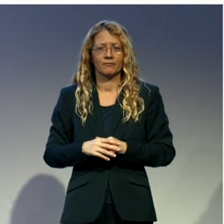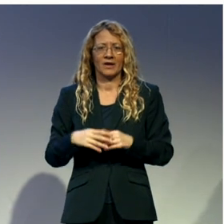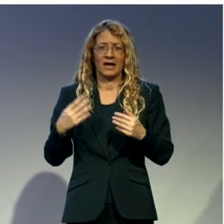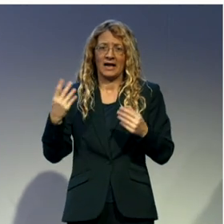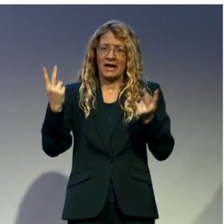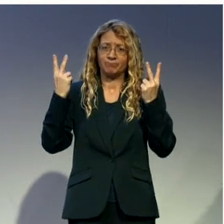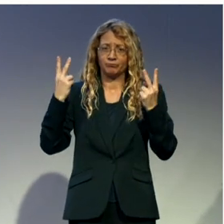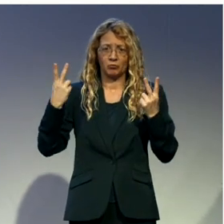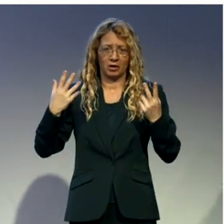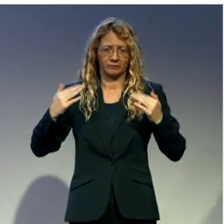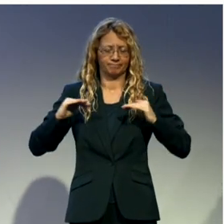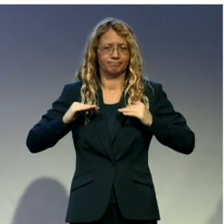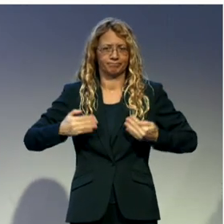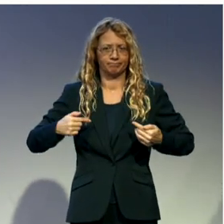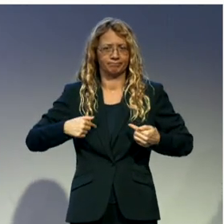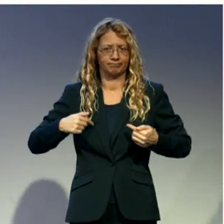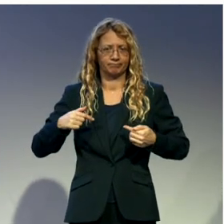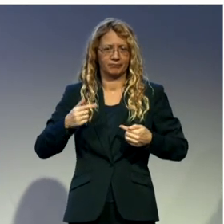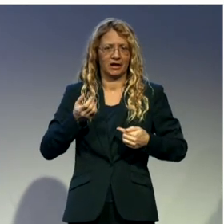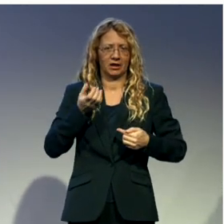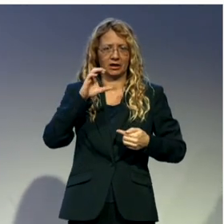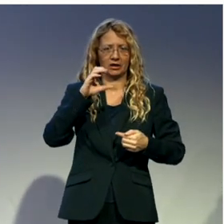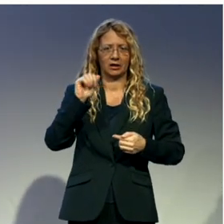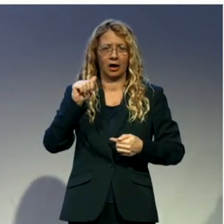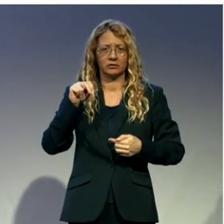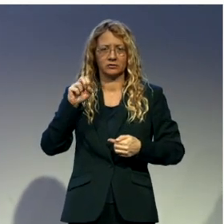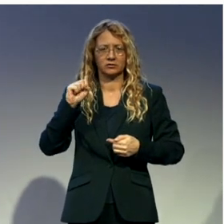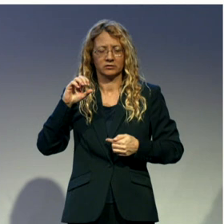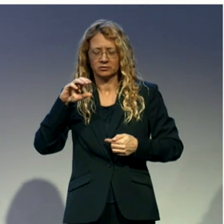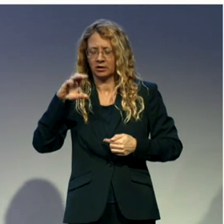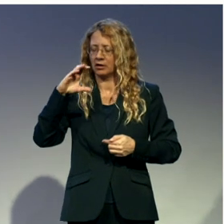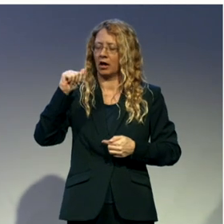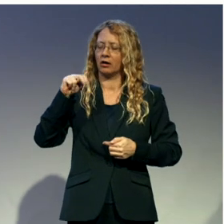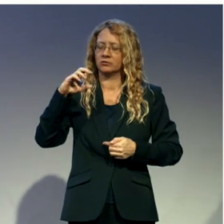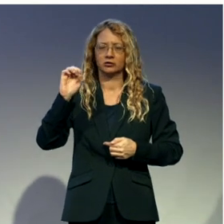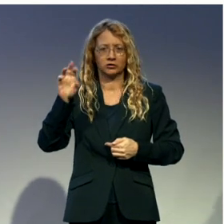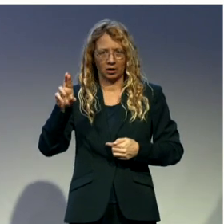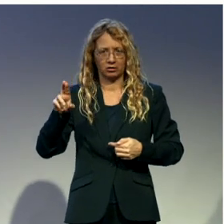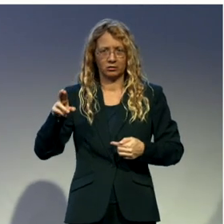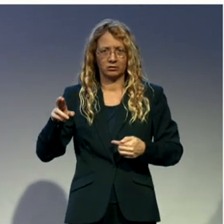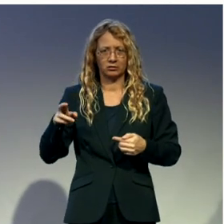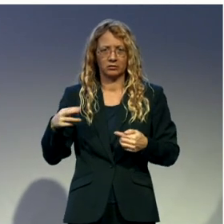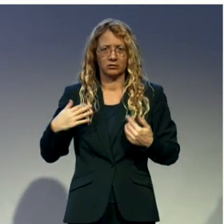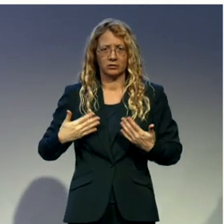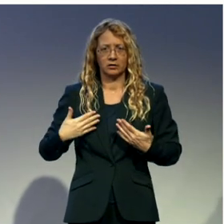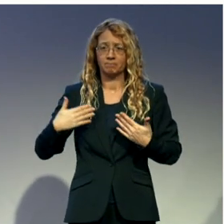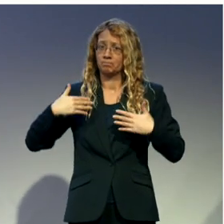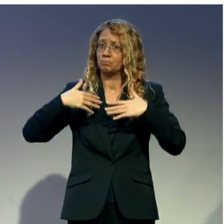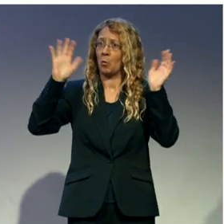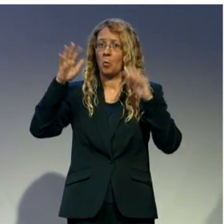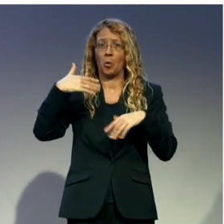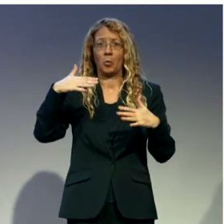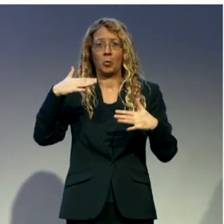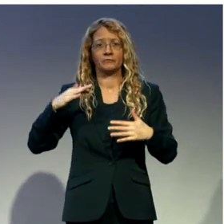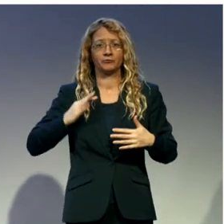one cancer among Indian females, and the projected number for 2020 is 1.7 million women